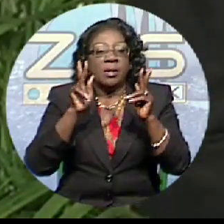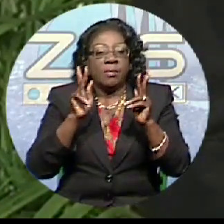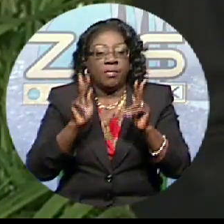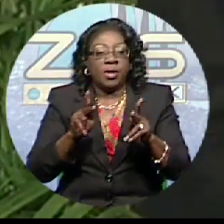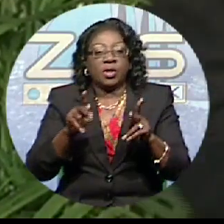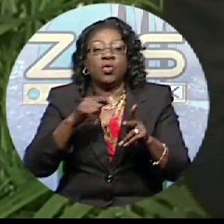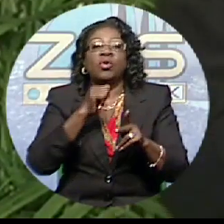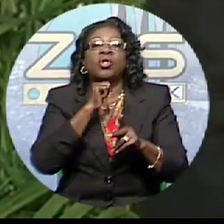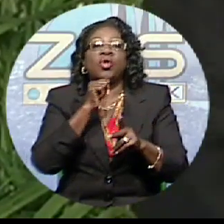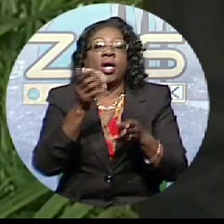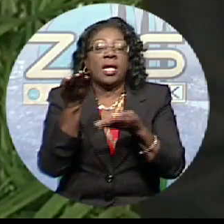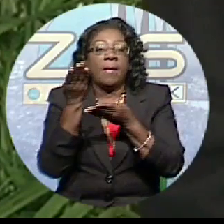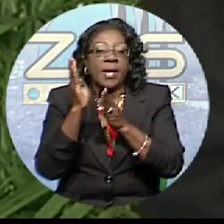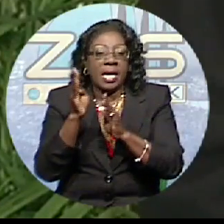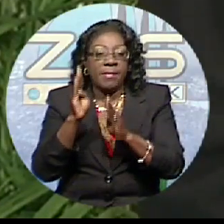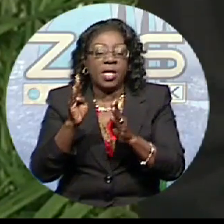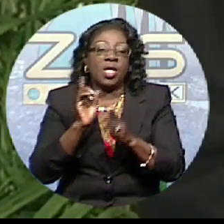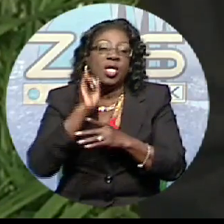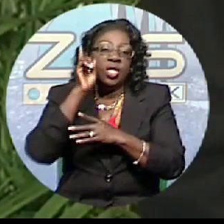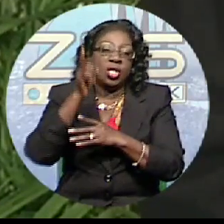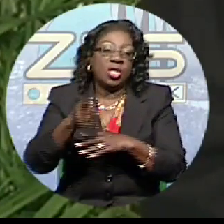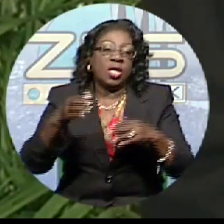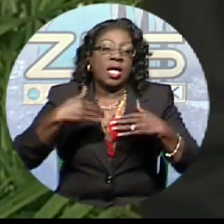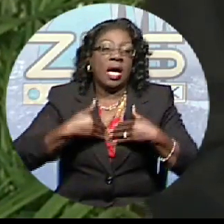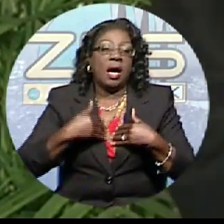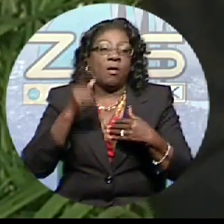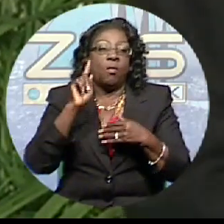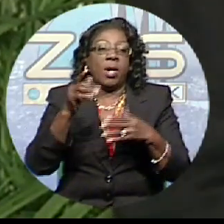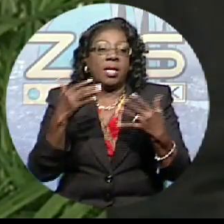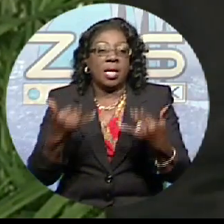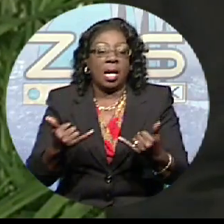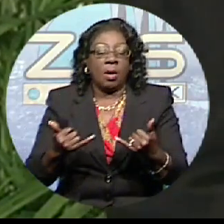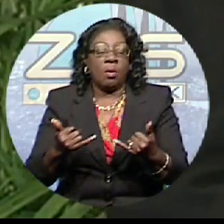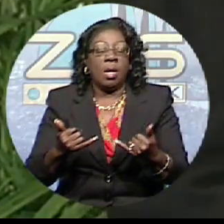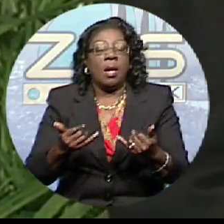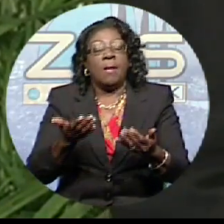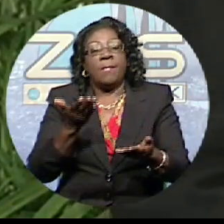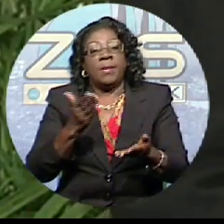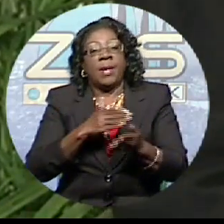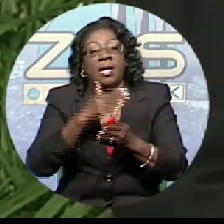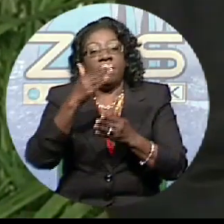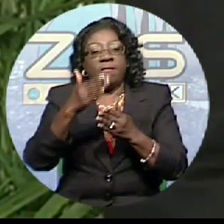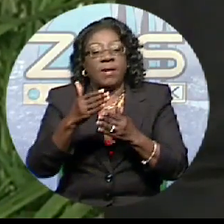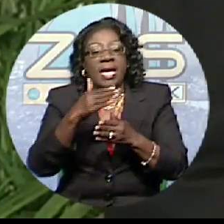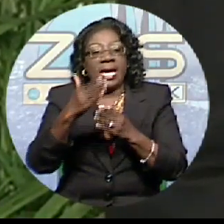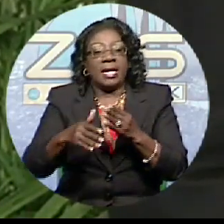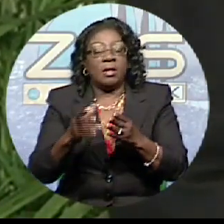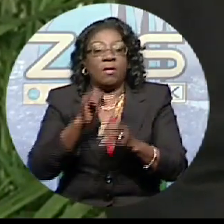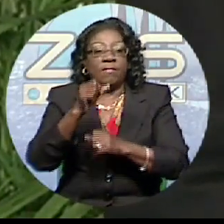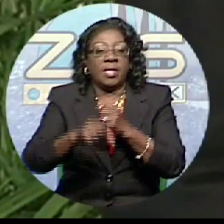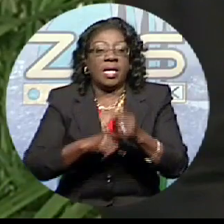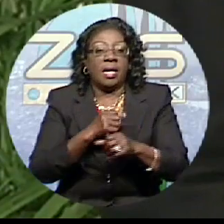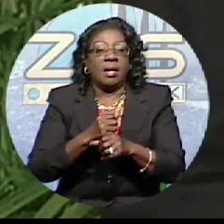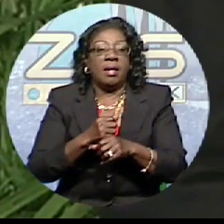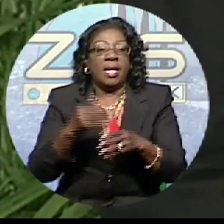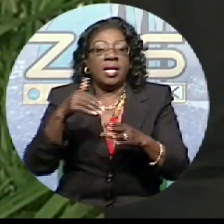But we're saying, okay, the fall of this year, including those born to non-national parents in the Bahamas.